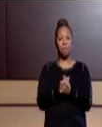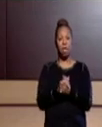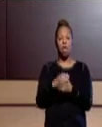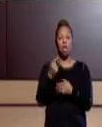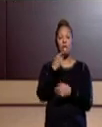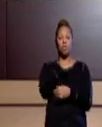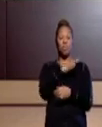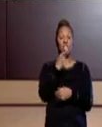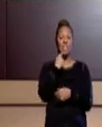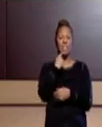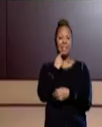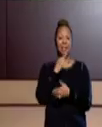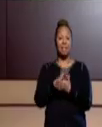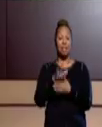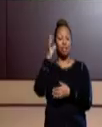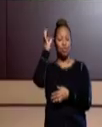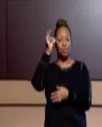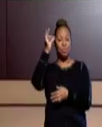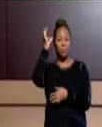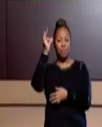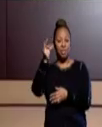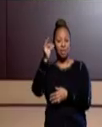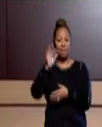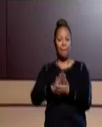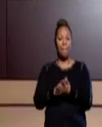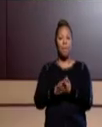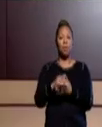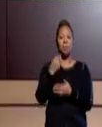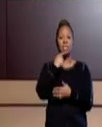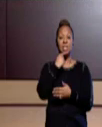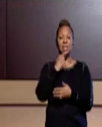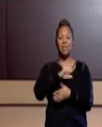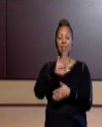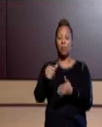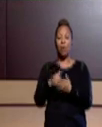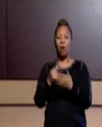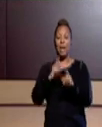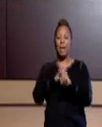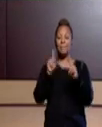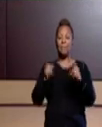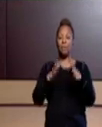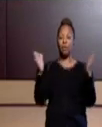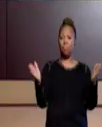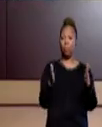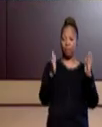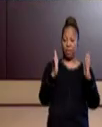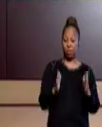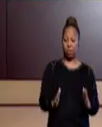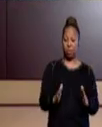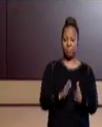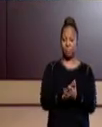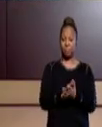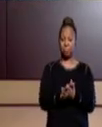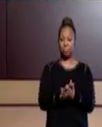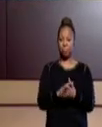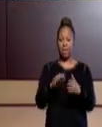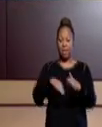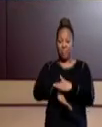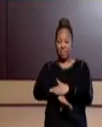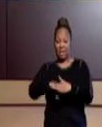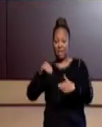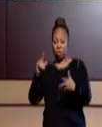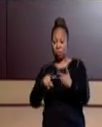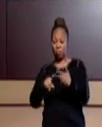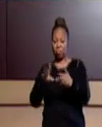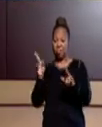saying, what she's saying is that we all have different motivators, all of us. There's external